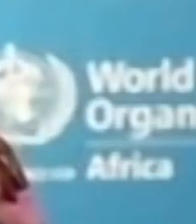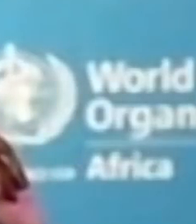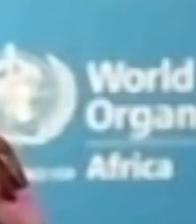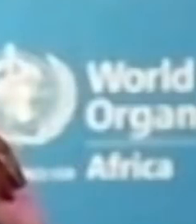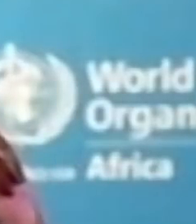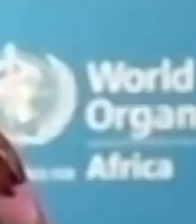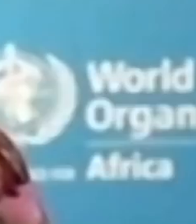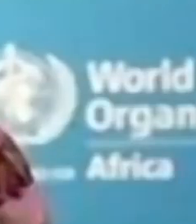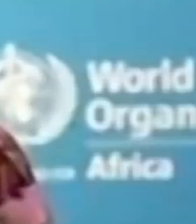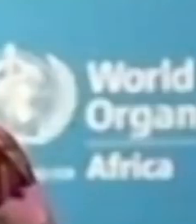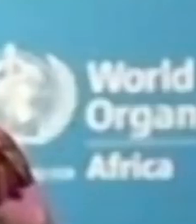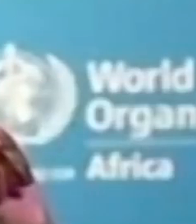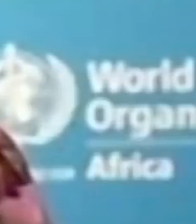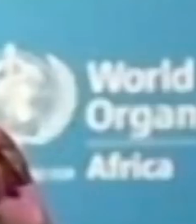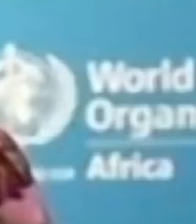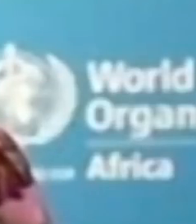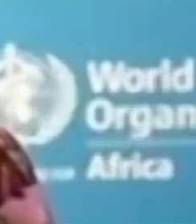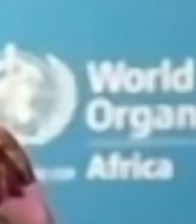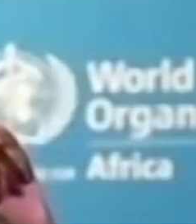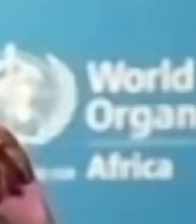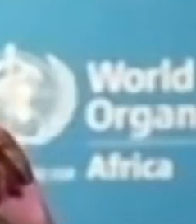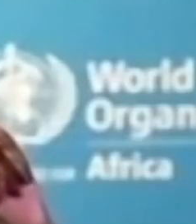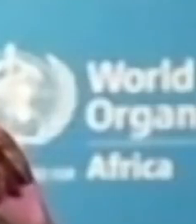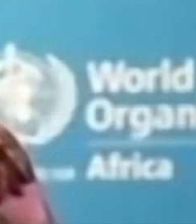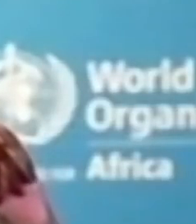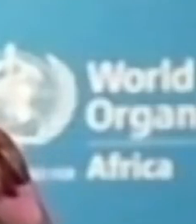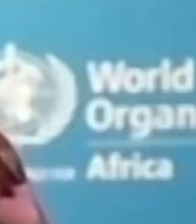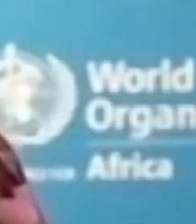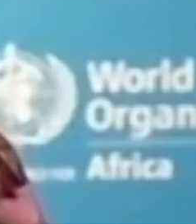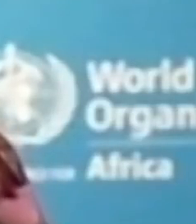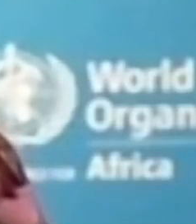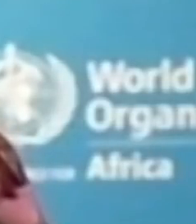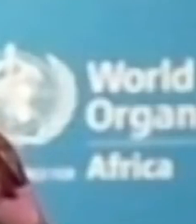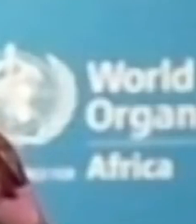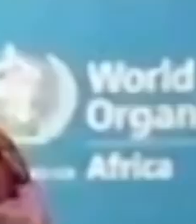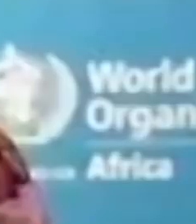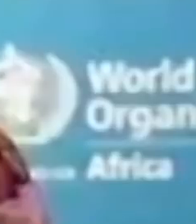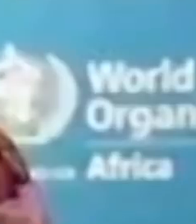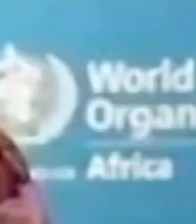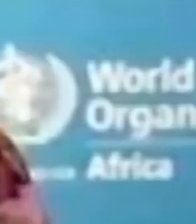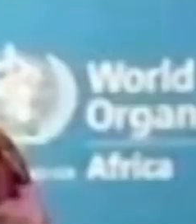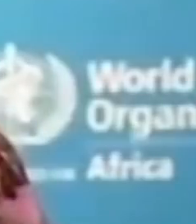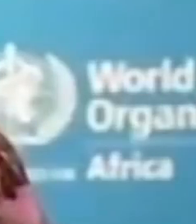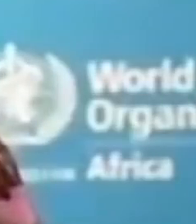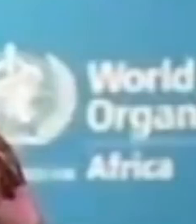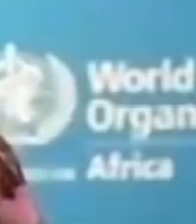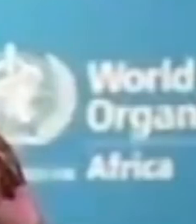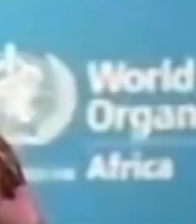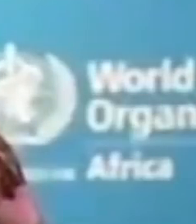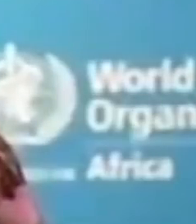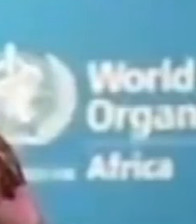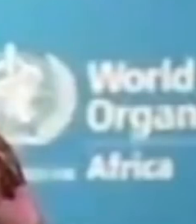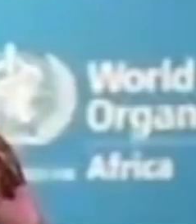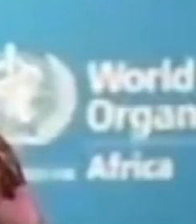out very well in the observations and the information shared by the minister and the professor, that these are not easy decisions